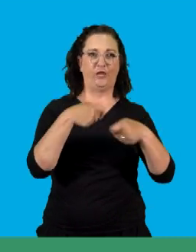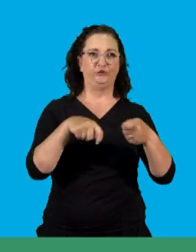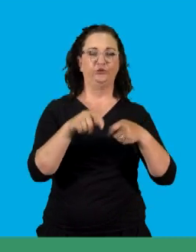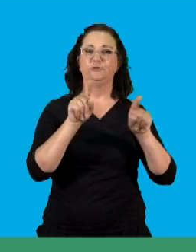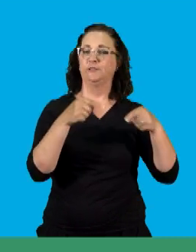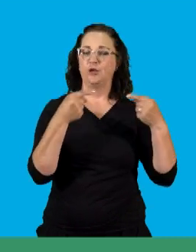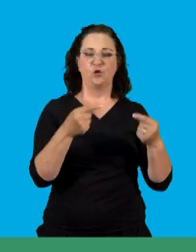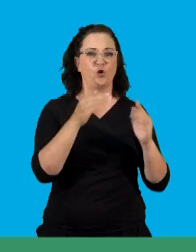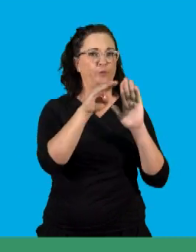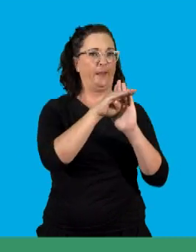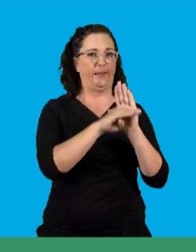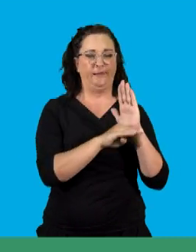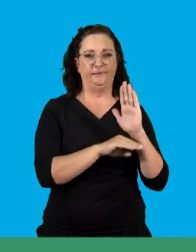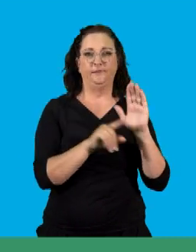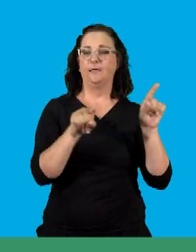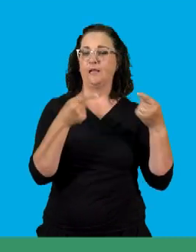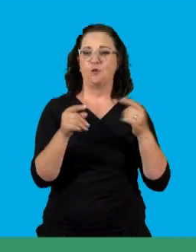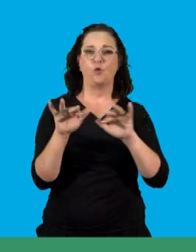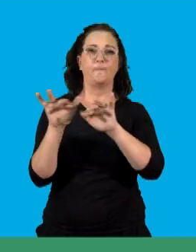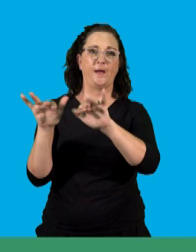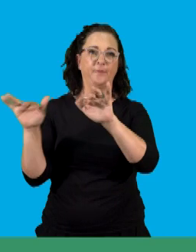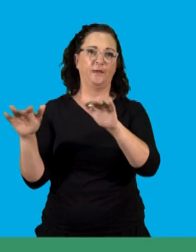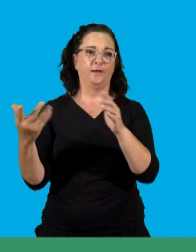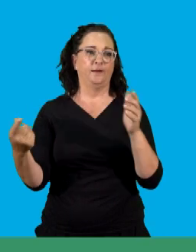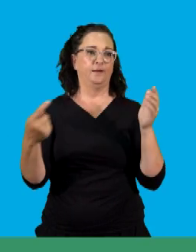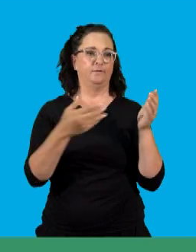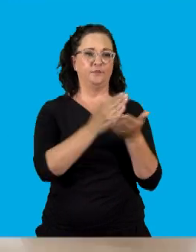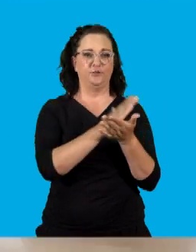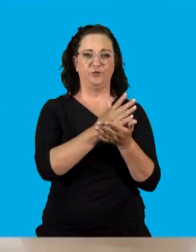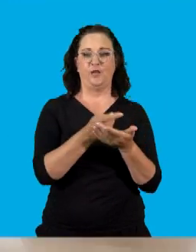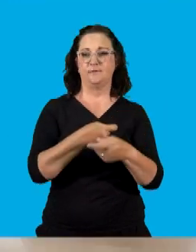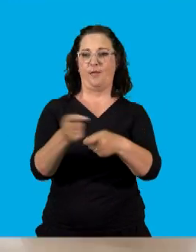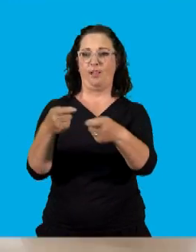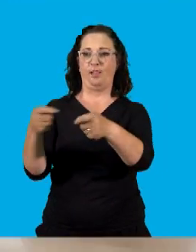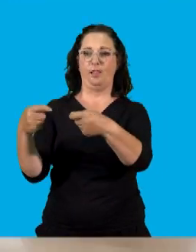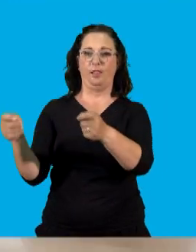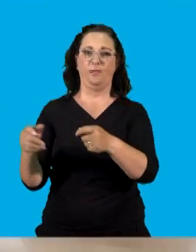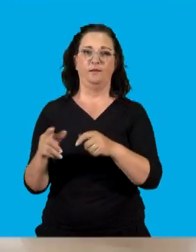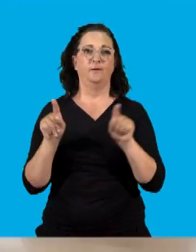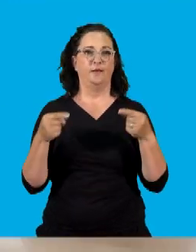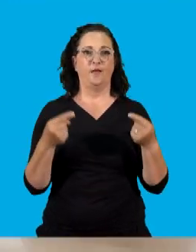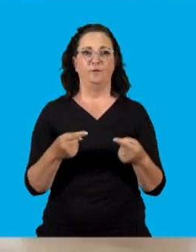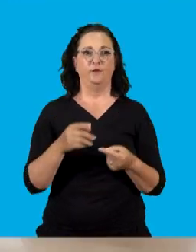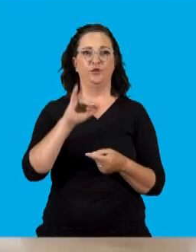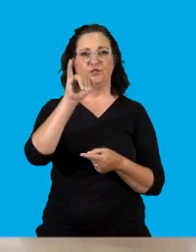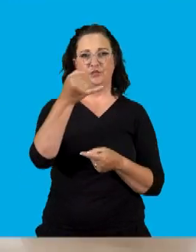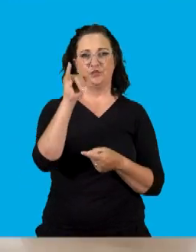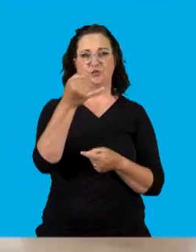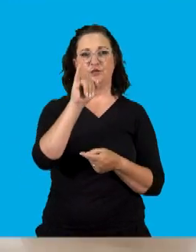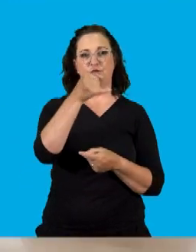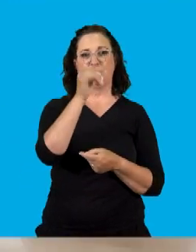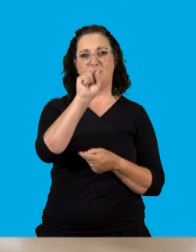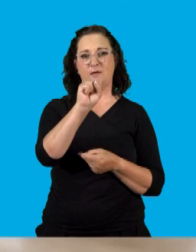it cannot sell shares to the public. So, since it cannot be listed on the